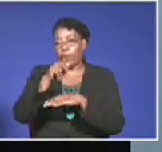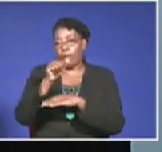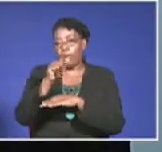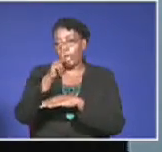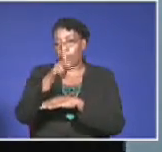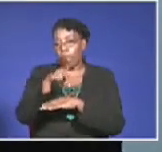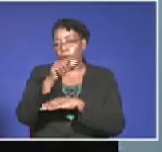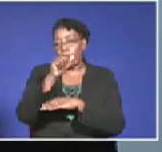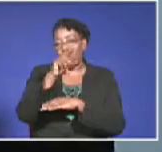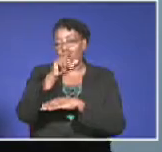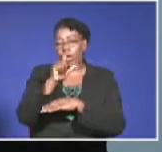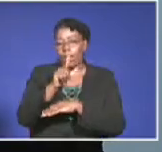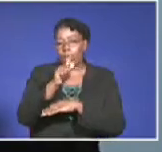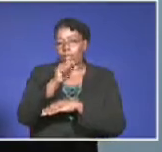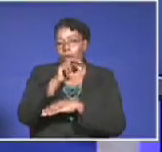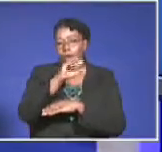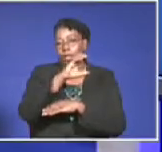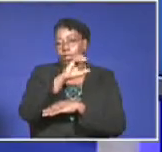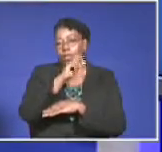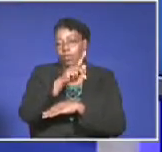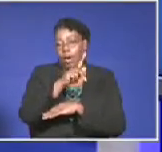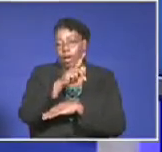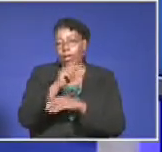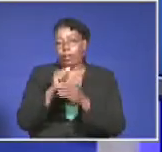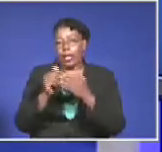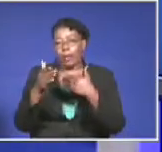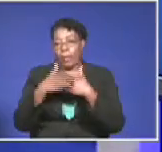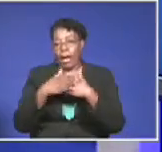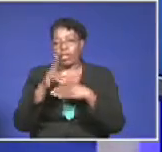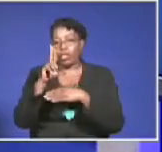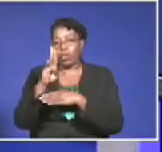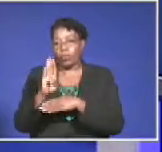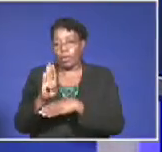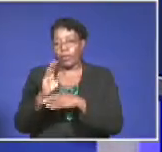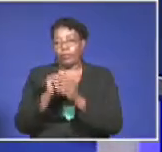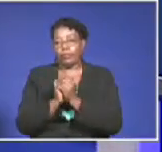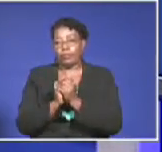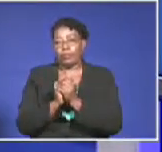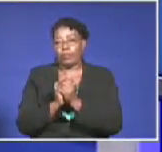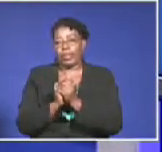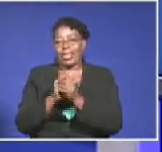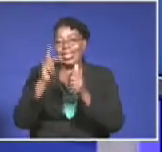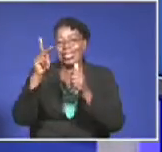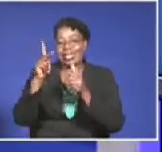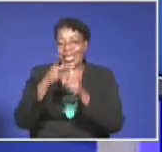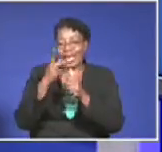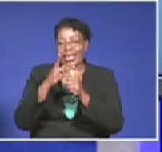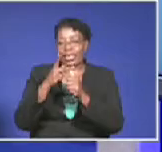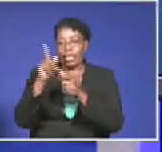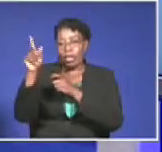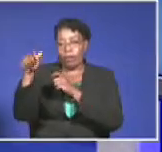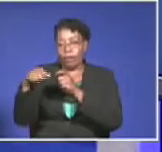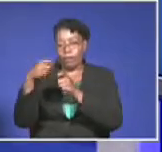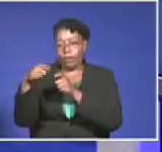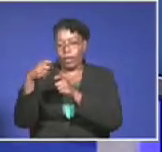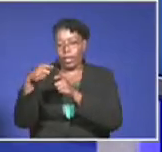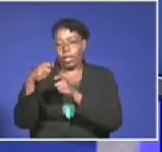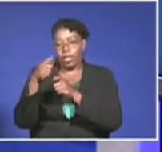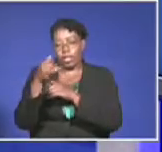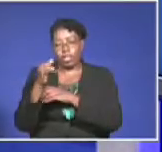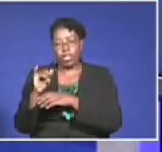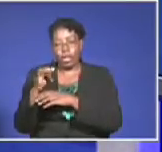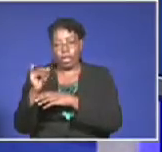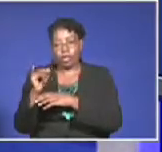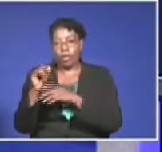you head back to the university. Festivities for the second annual Cat Island Fish-Off all set to begin tomorrow.